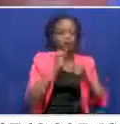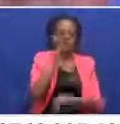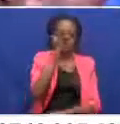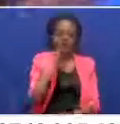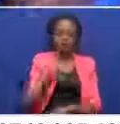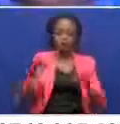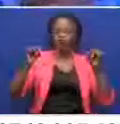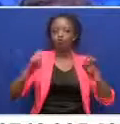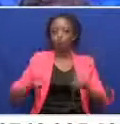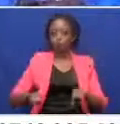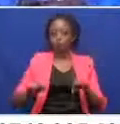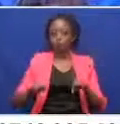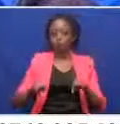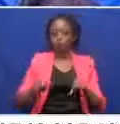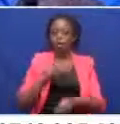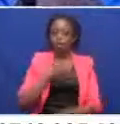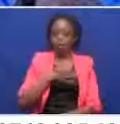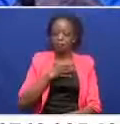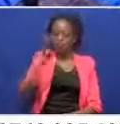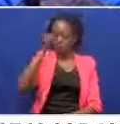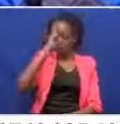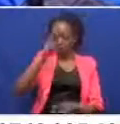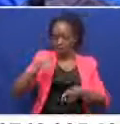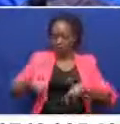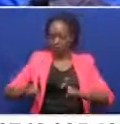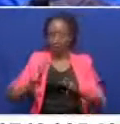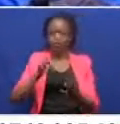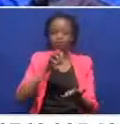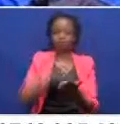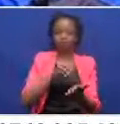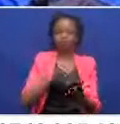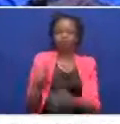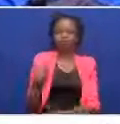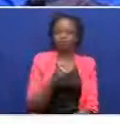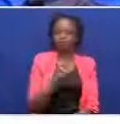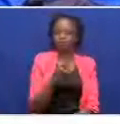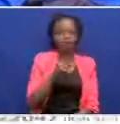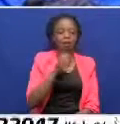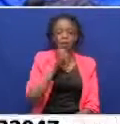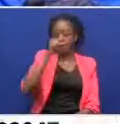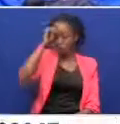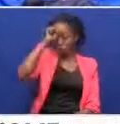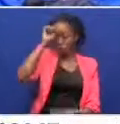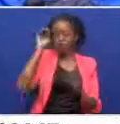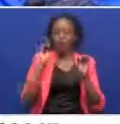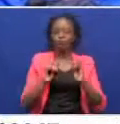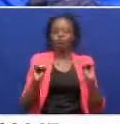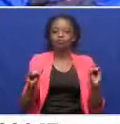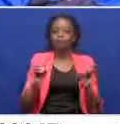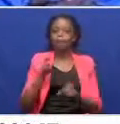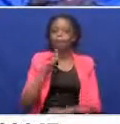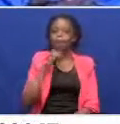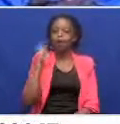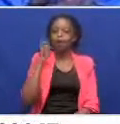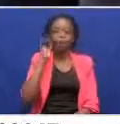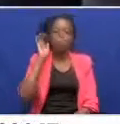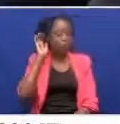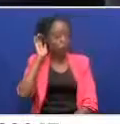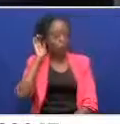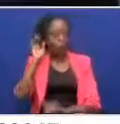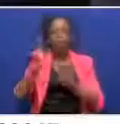that you just walk into the police station. Oscar Sudi is not a coward man. He is a man who obeys the